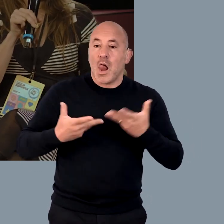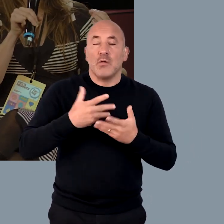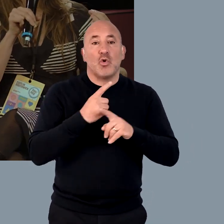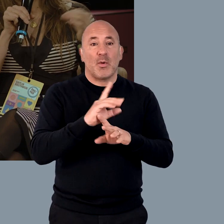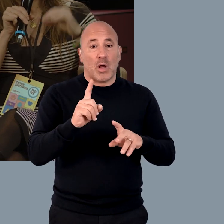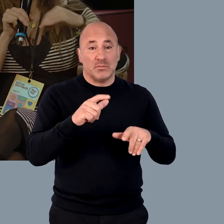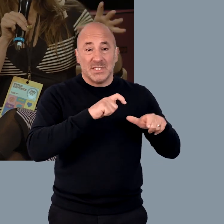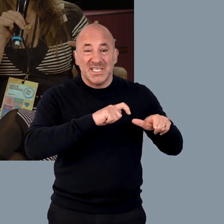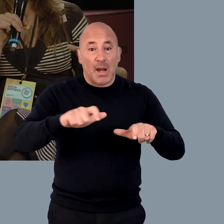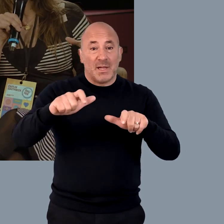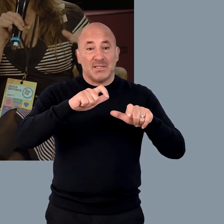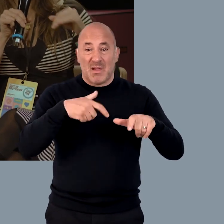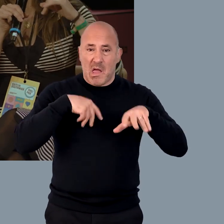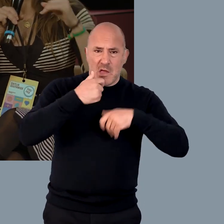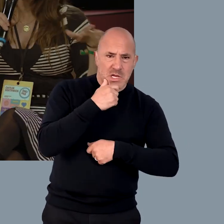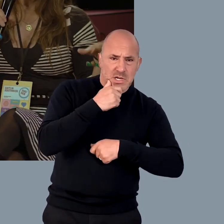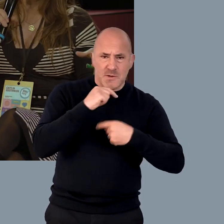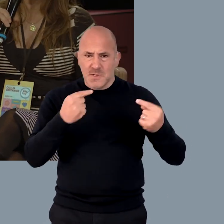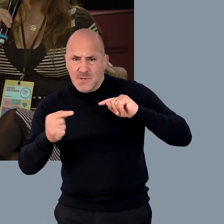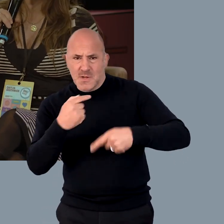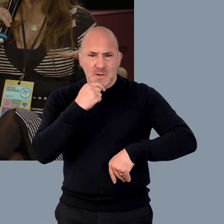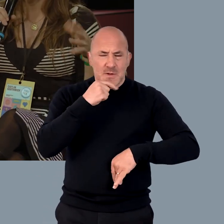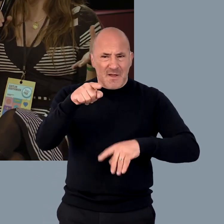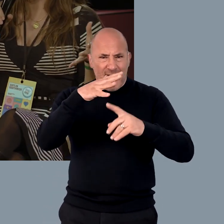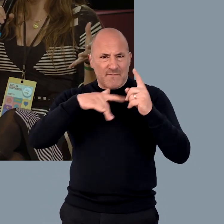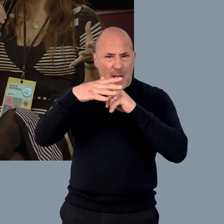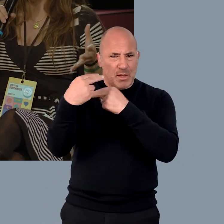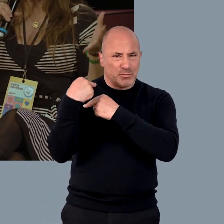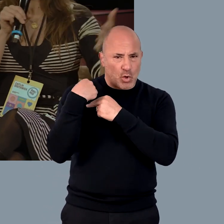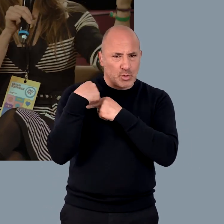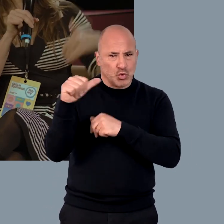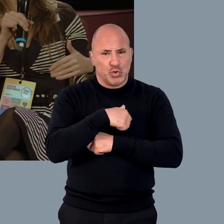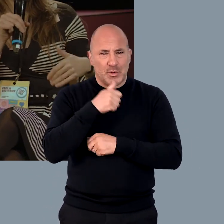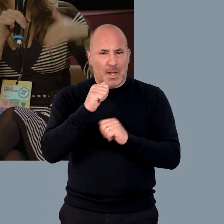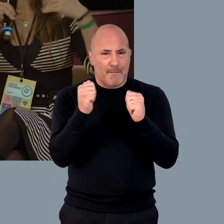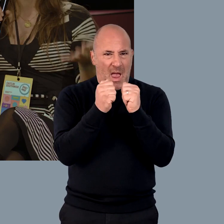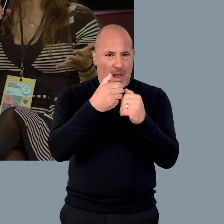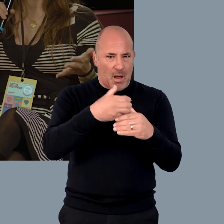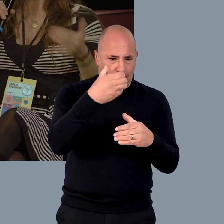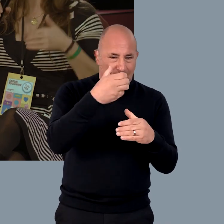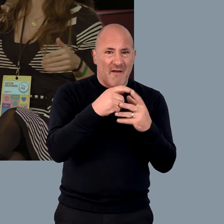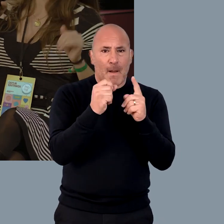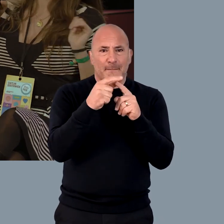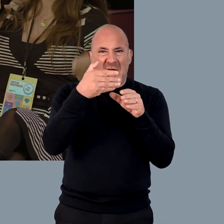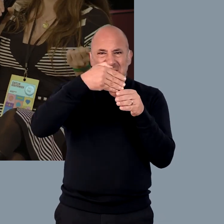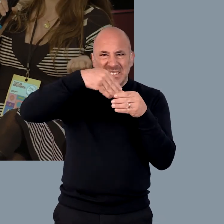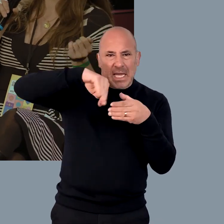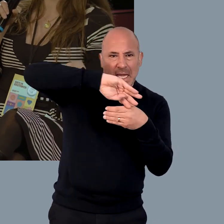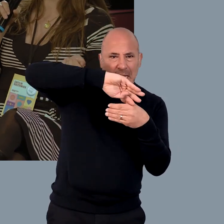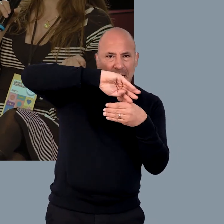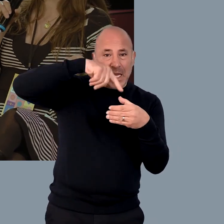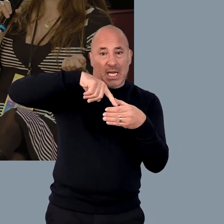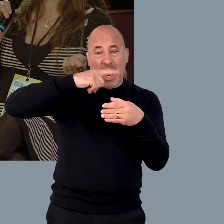it, sustainability was like the topic of our tea breaks. And we would sit around and debate whether it was